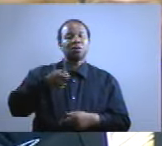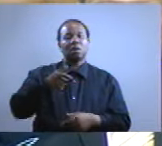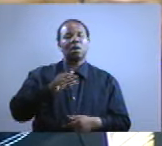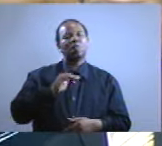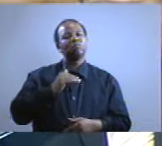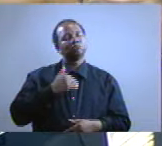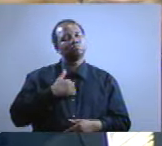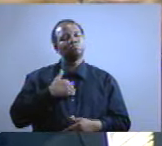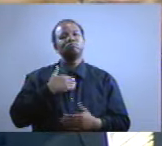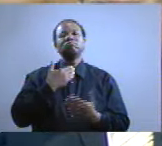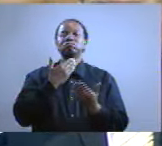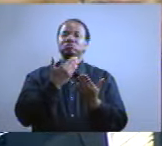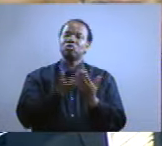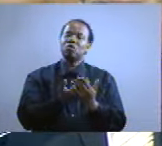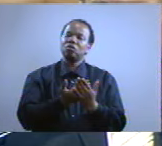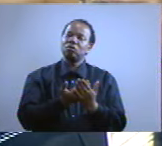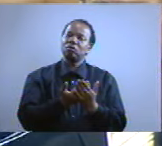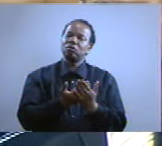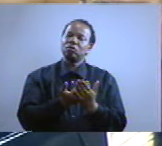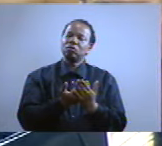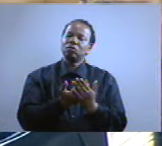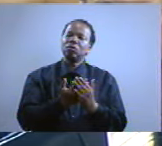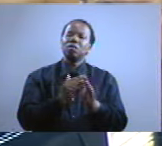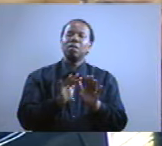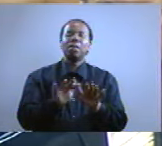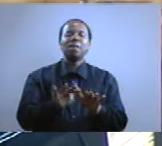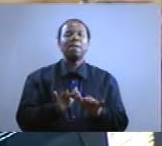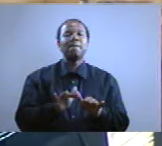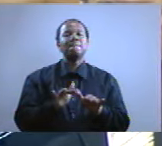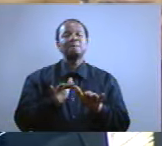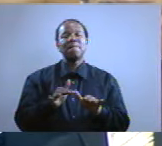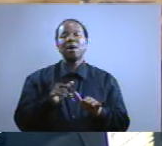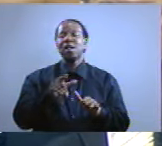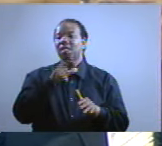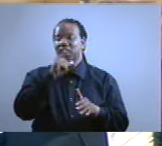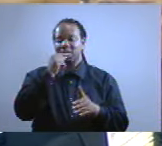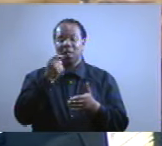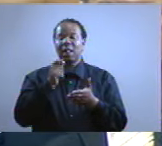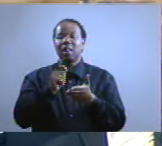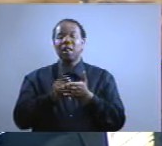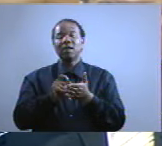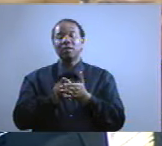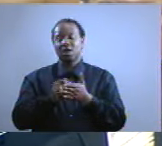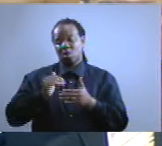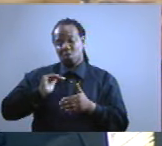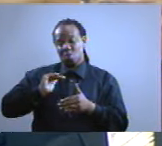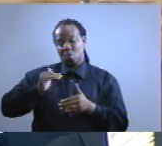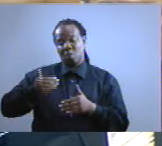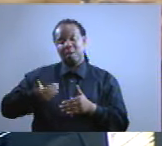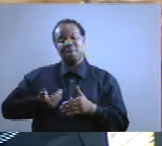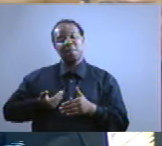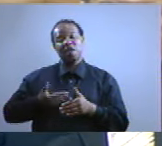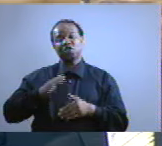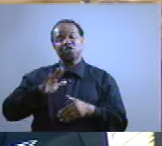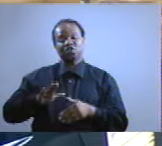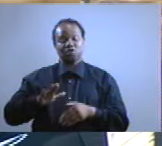I move that the House notes the letter by the Minister of Women, Children and People with